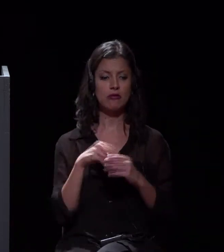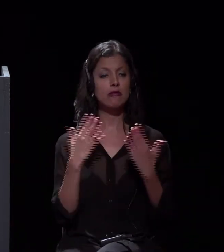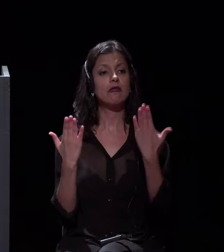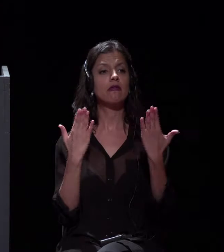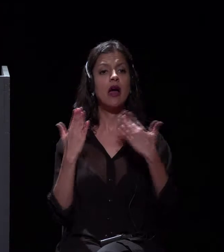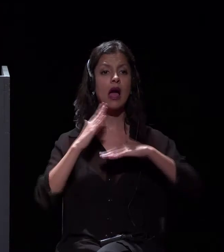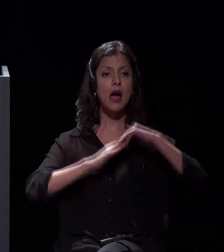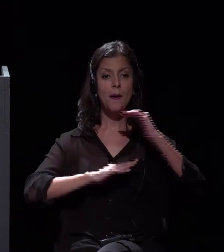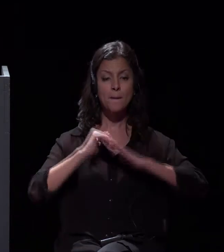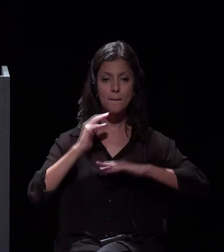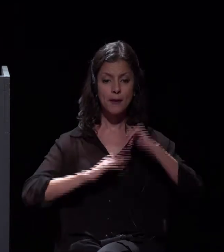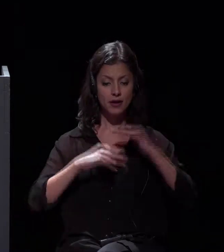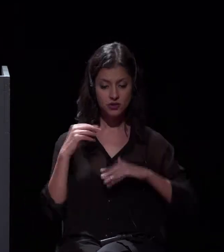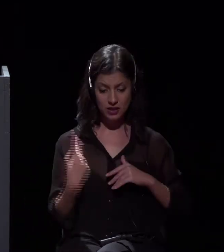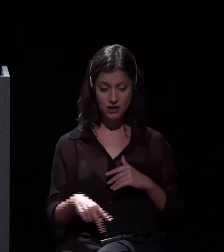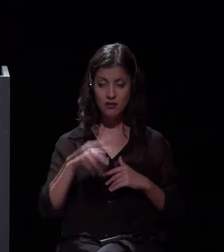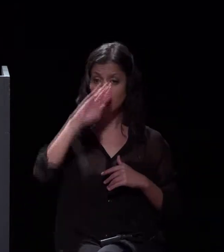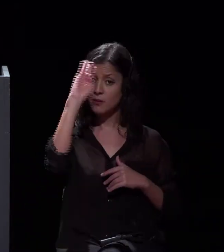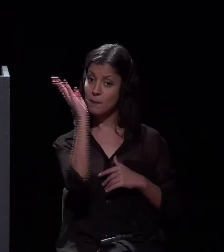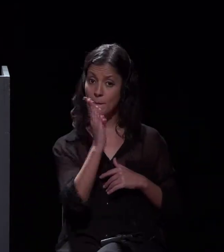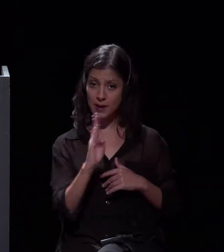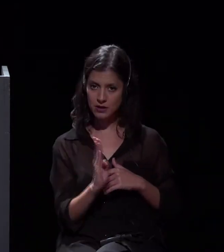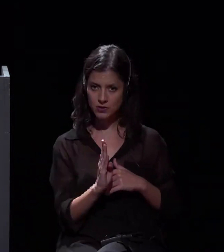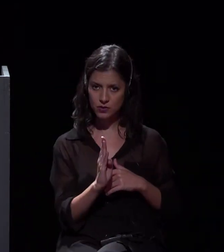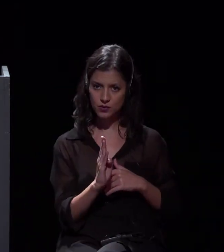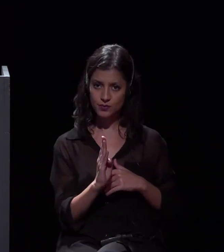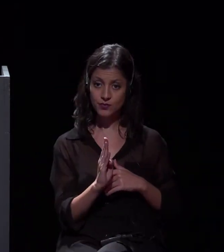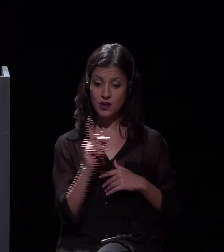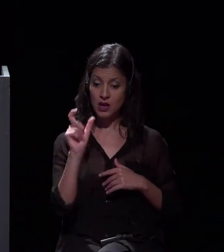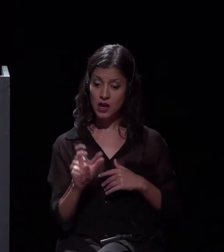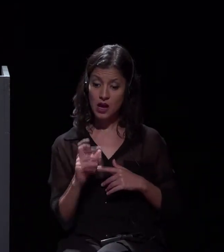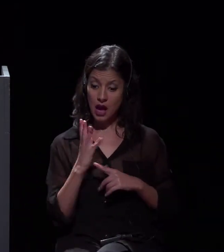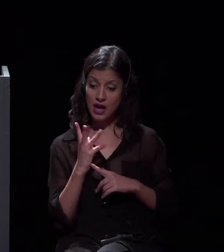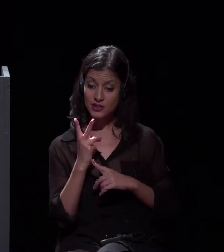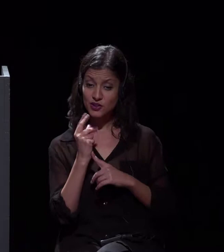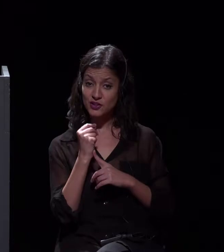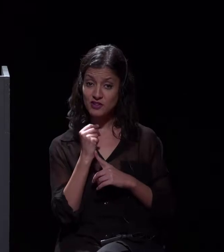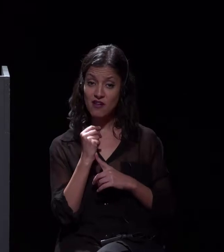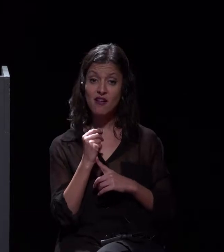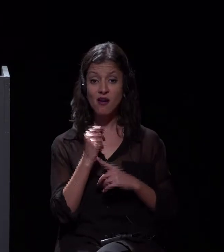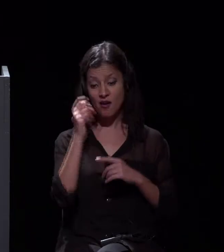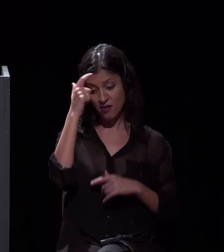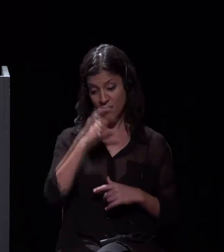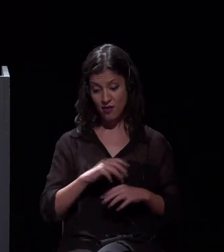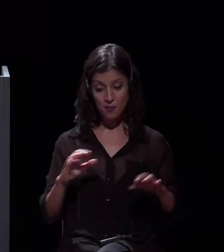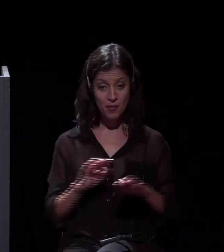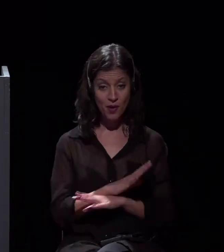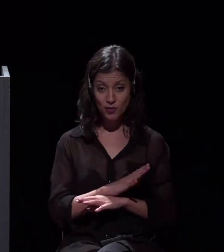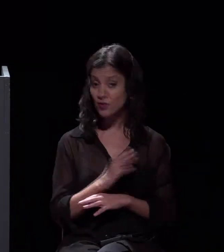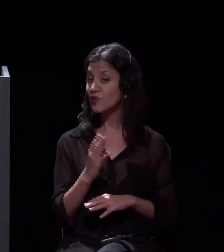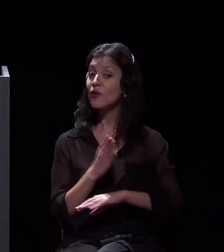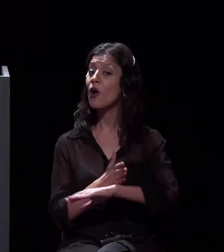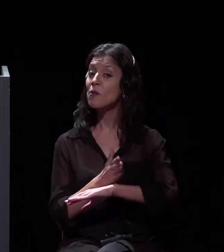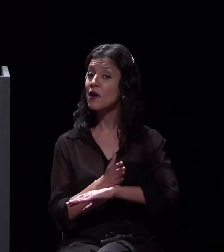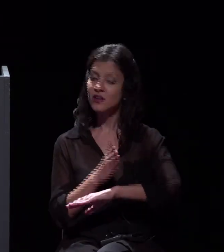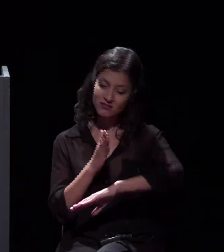where artists unlearned from the modern and learned from the popular, specifically in terms of the